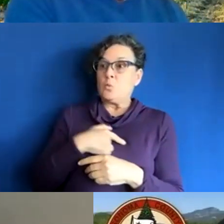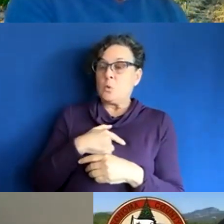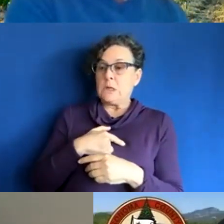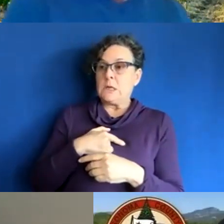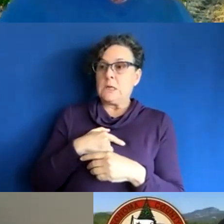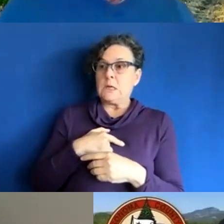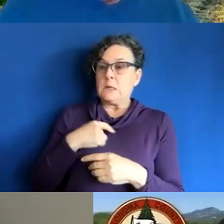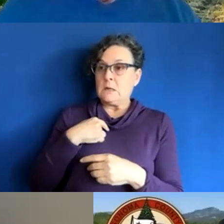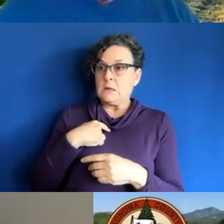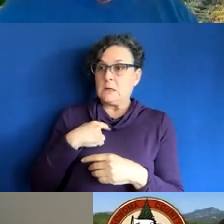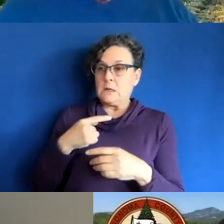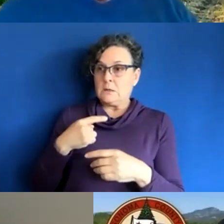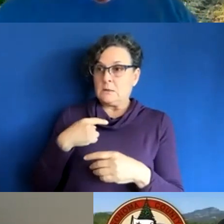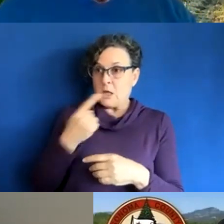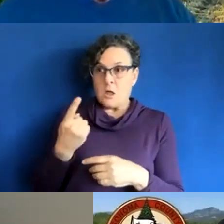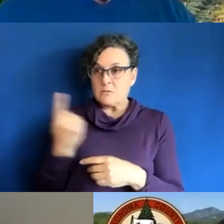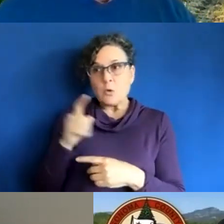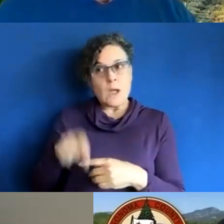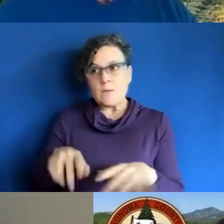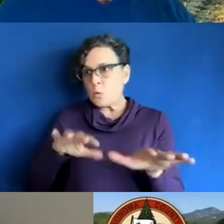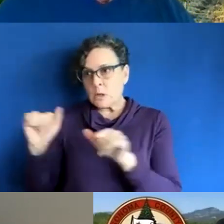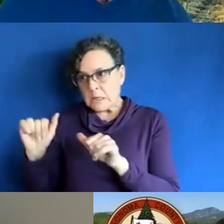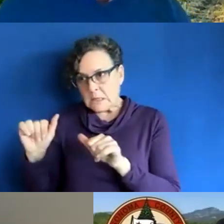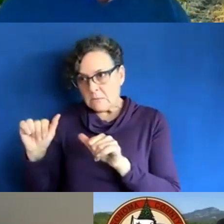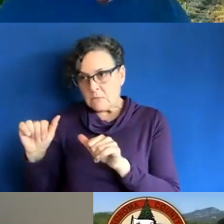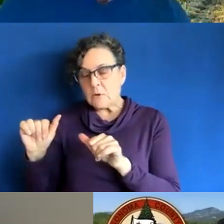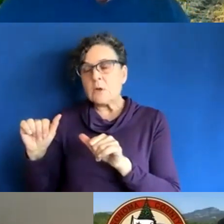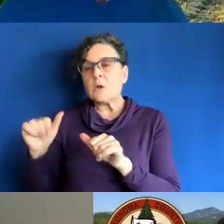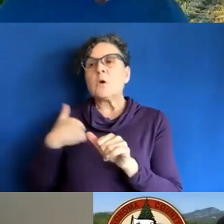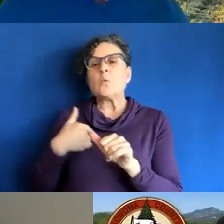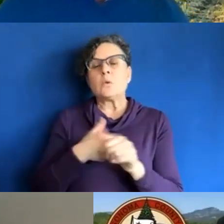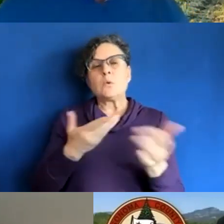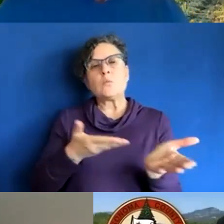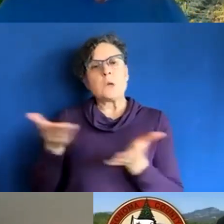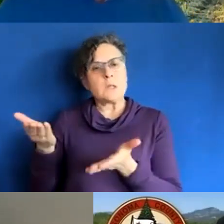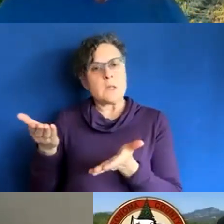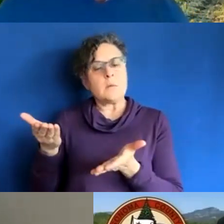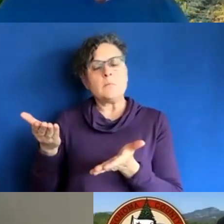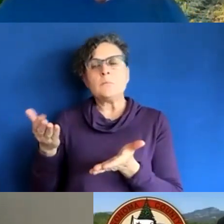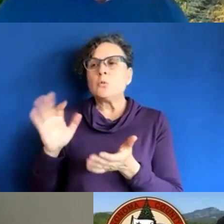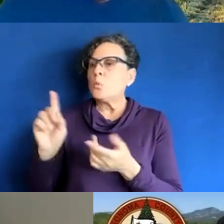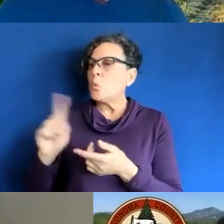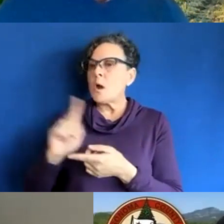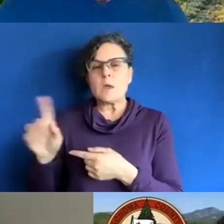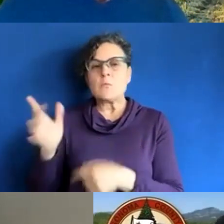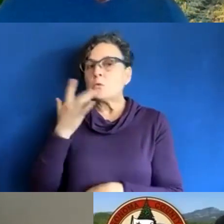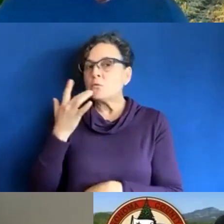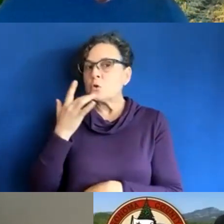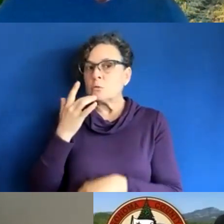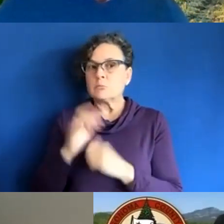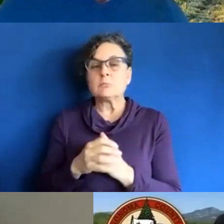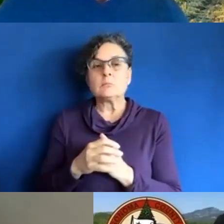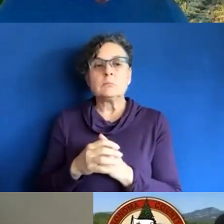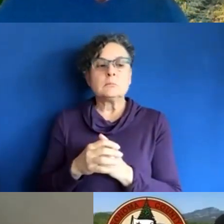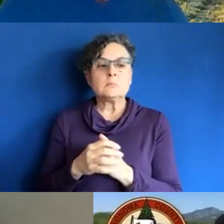to leave this location, would be we would take them to the location of their choice. Again, this is not, and